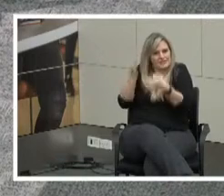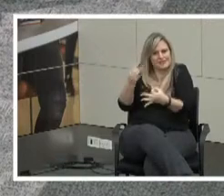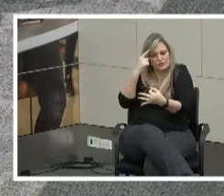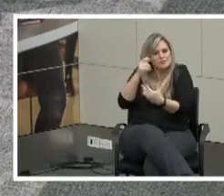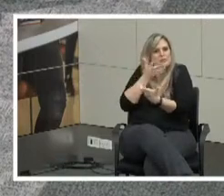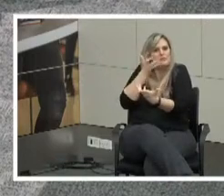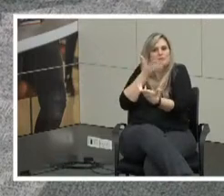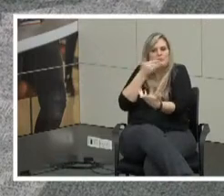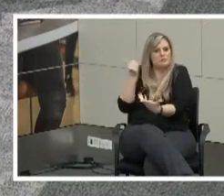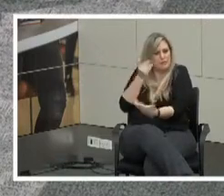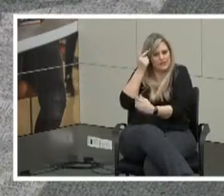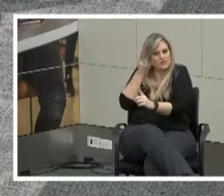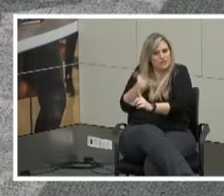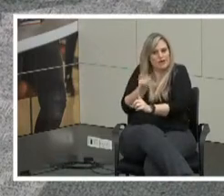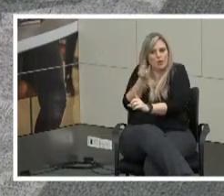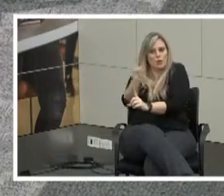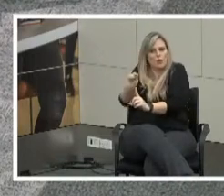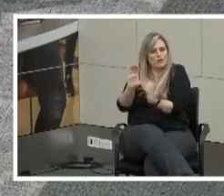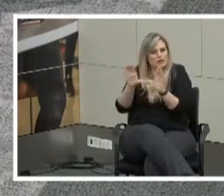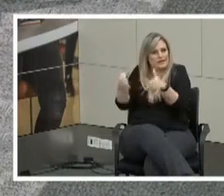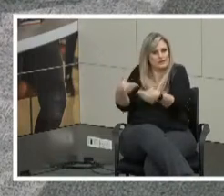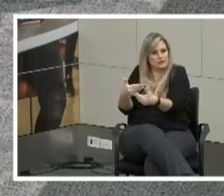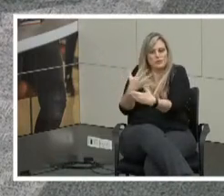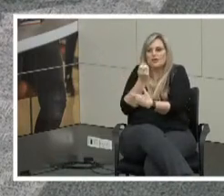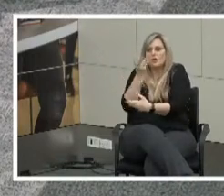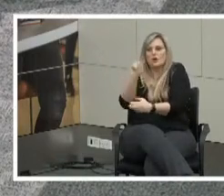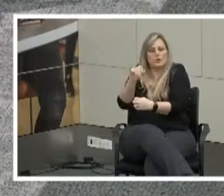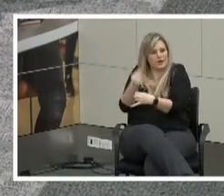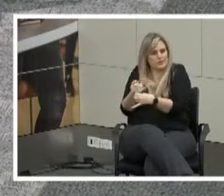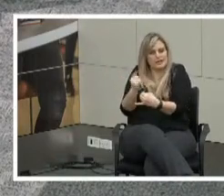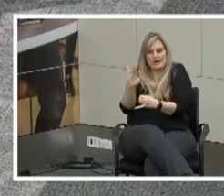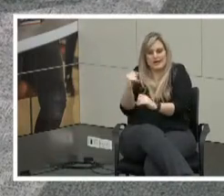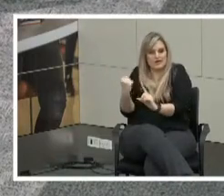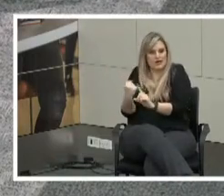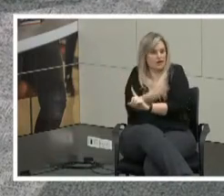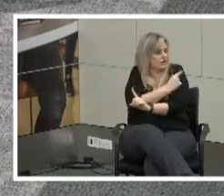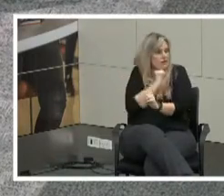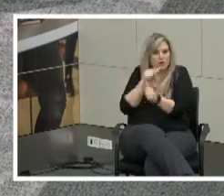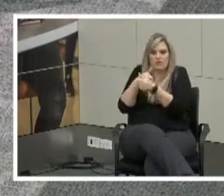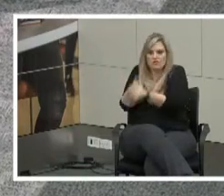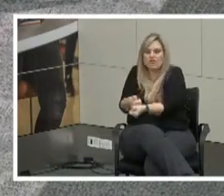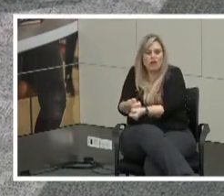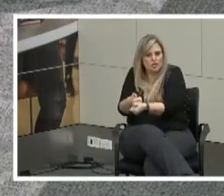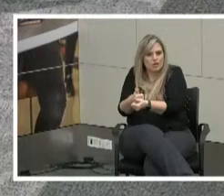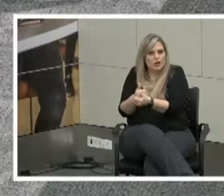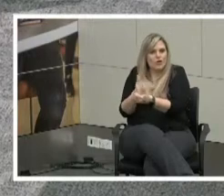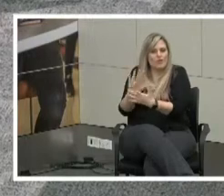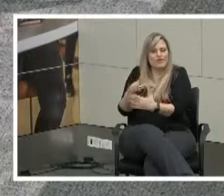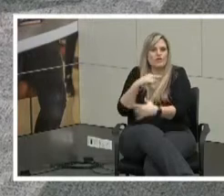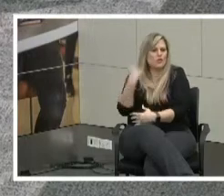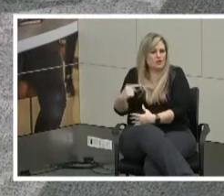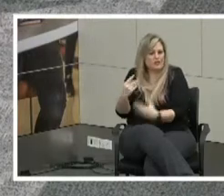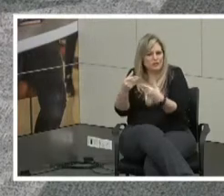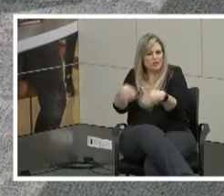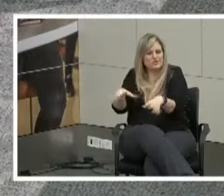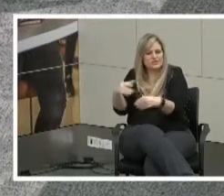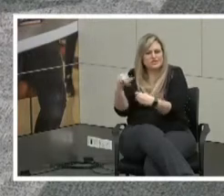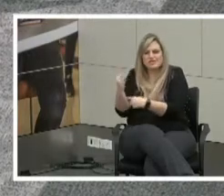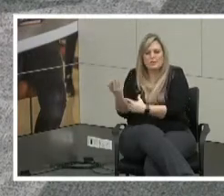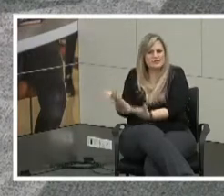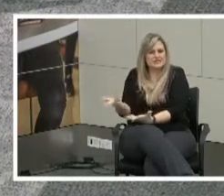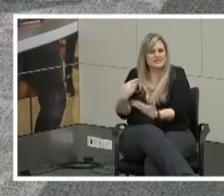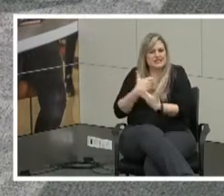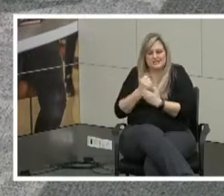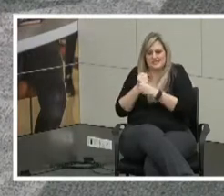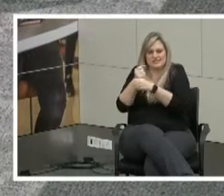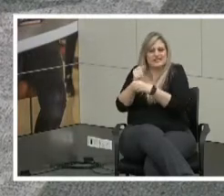Best in their own classrooms or on their own campuses and if they deviate from the prescribed mandates their jobs are on the line it's created a